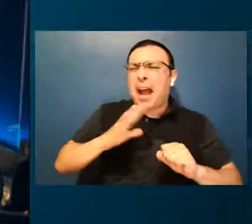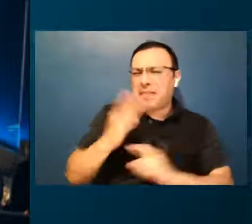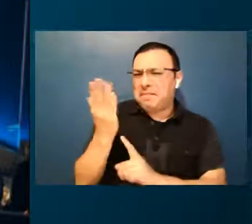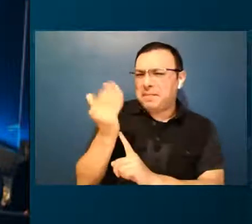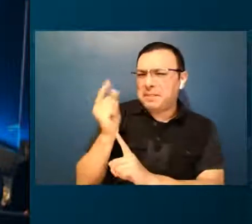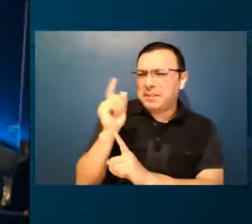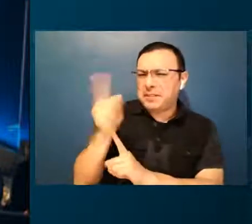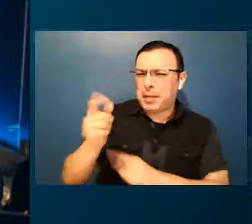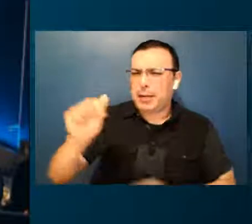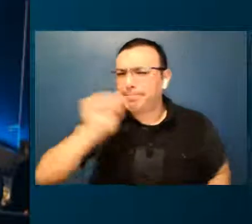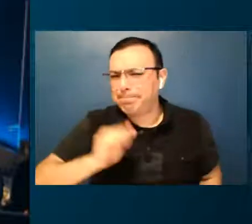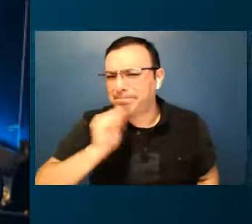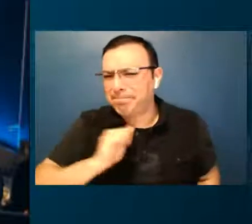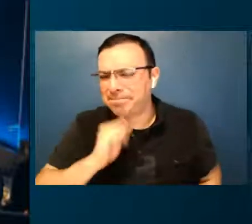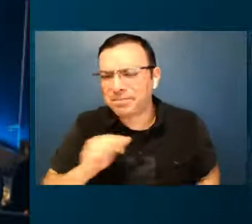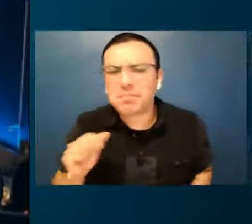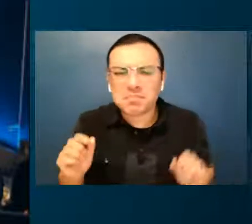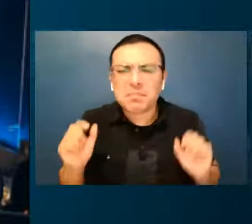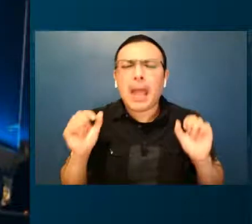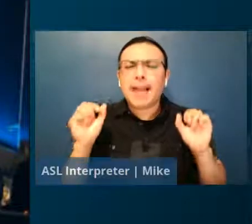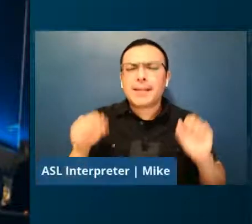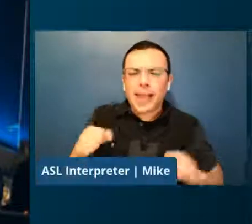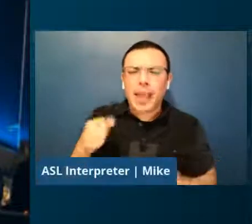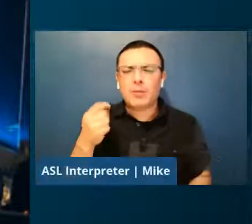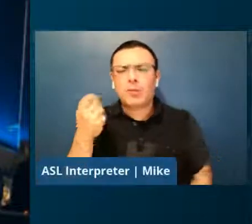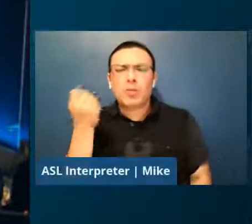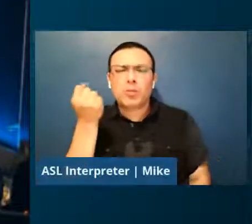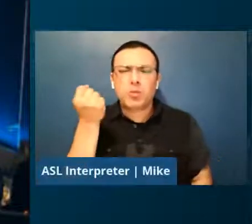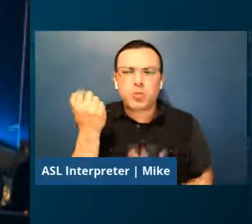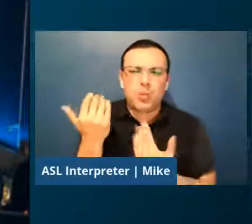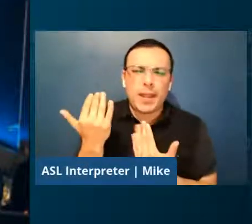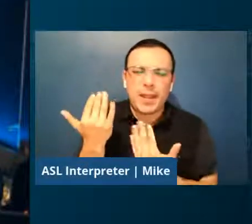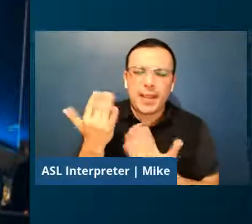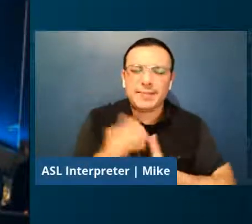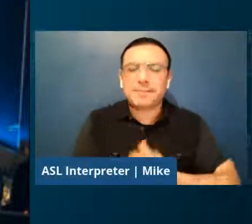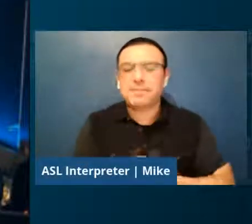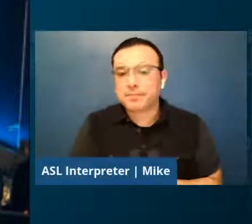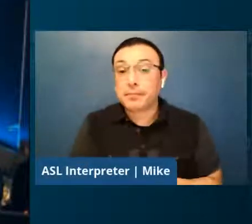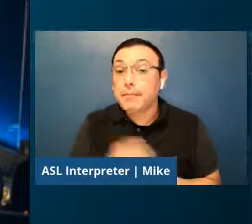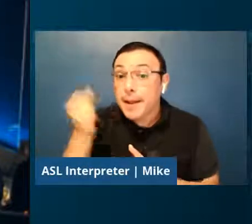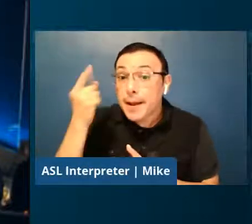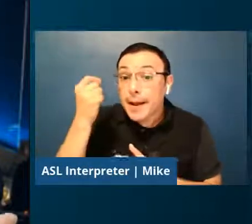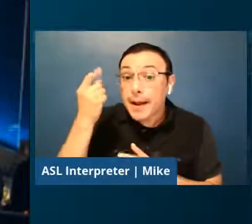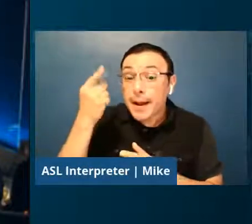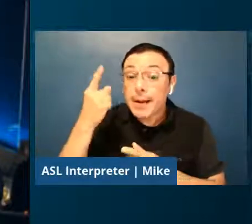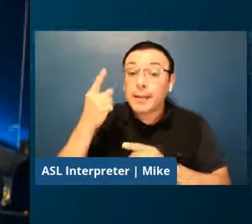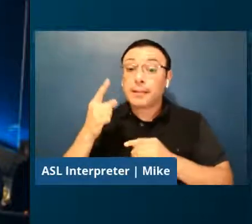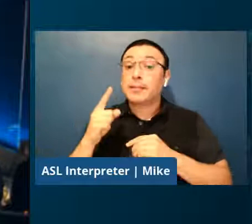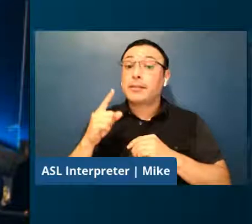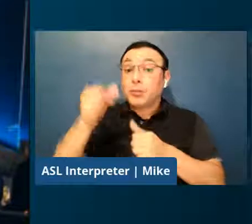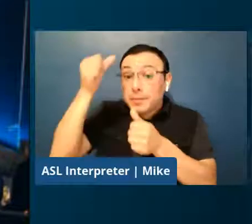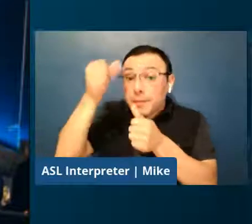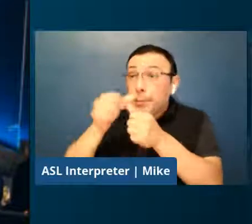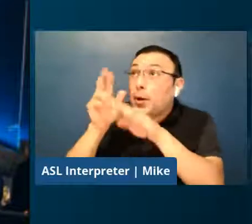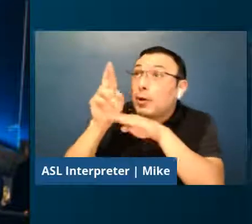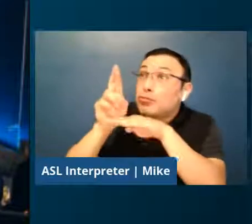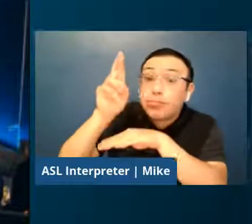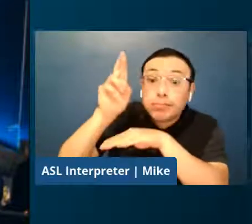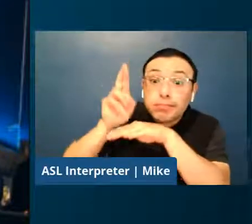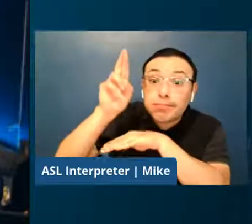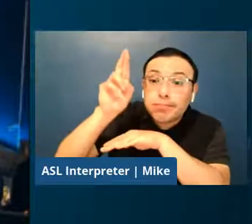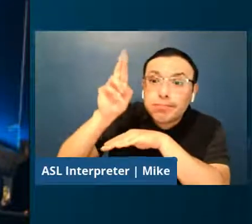space. So they had a lot of delays. They wanted to make sure everything was just right. And they had these hour-long delays